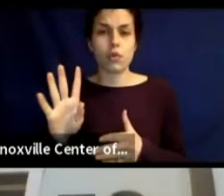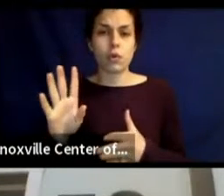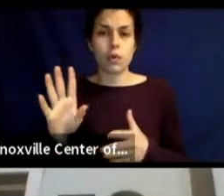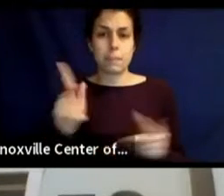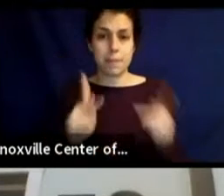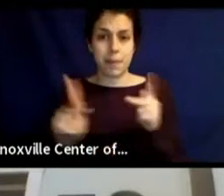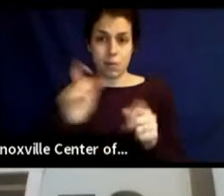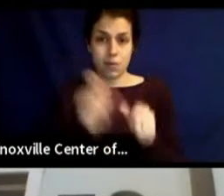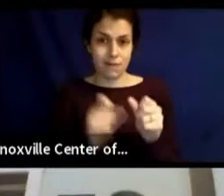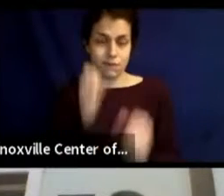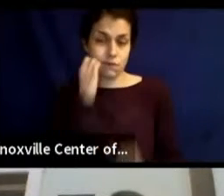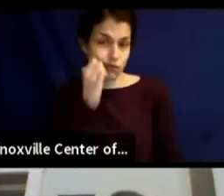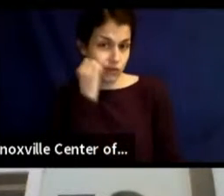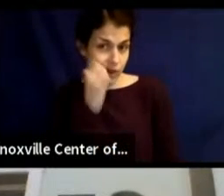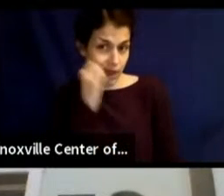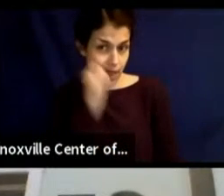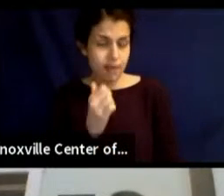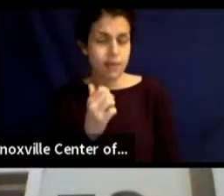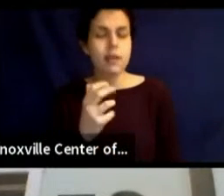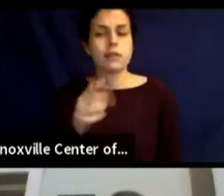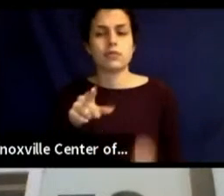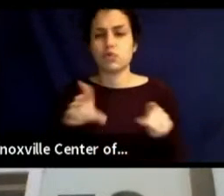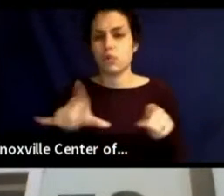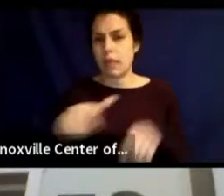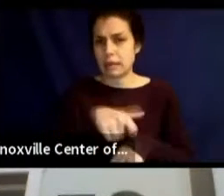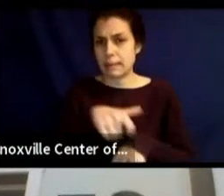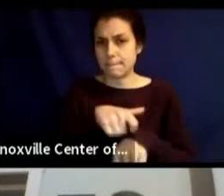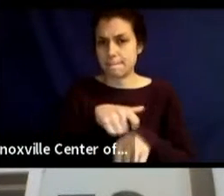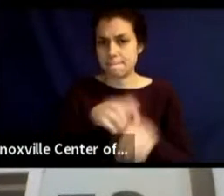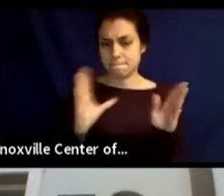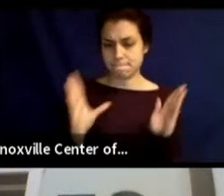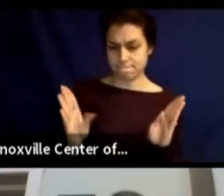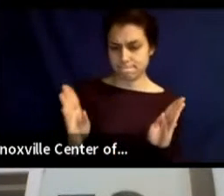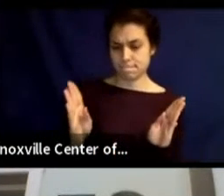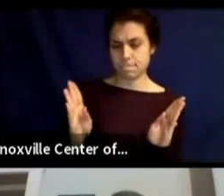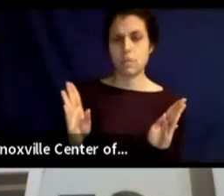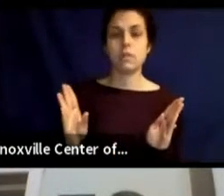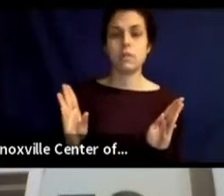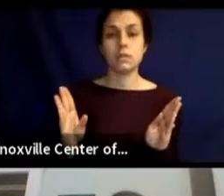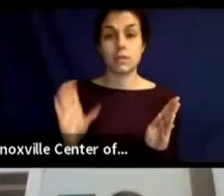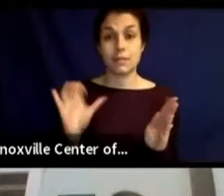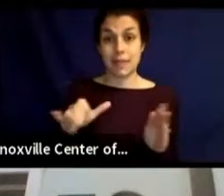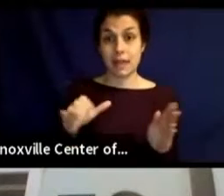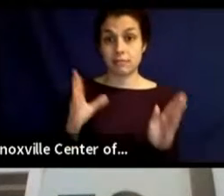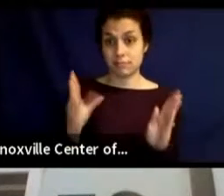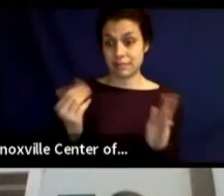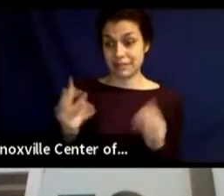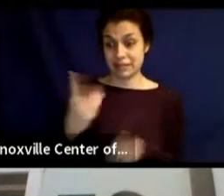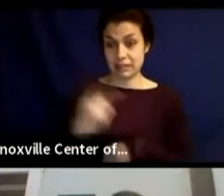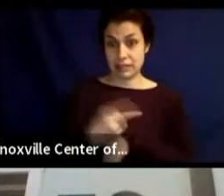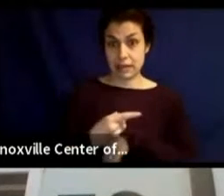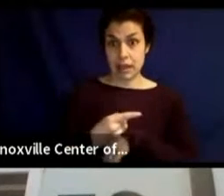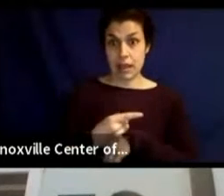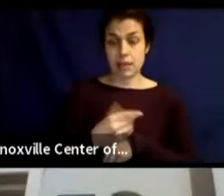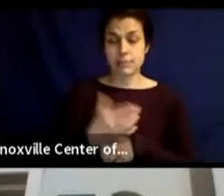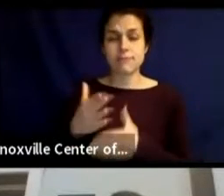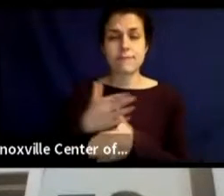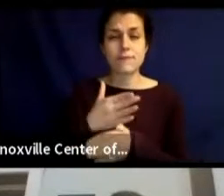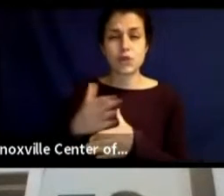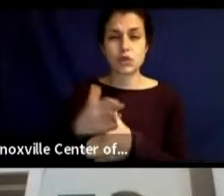was correct there during that time period. And then we have averaged in that same time period, that 16 days,